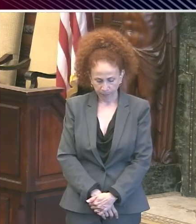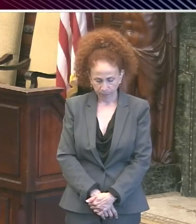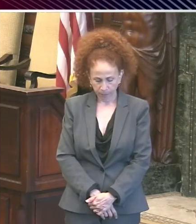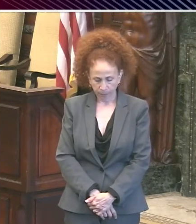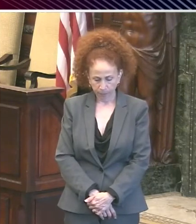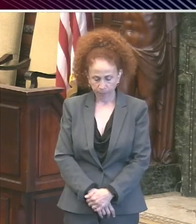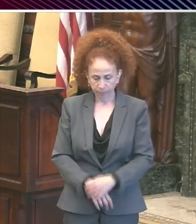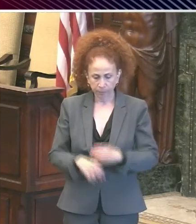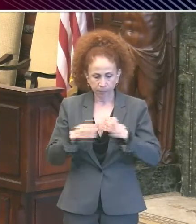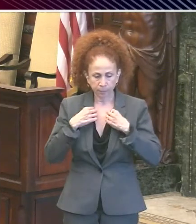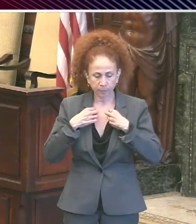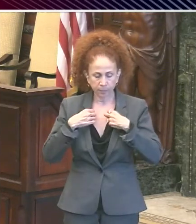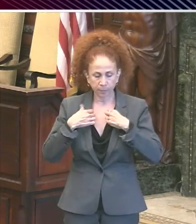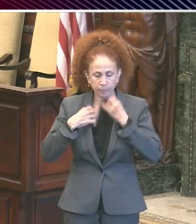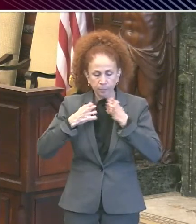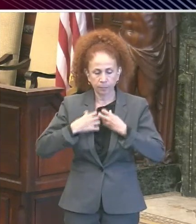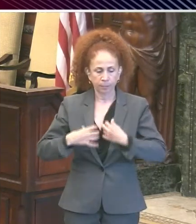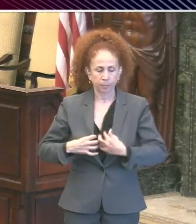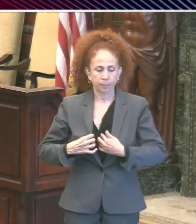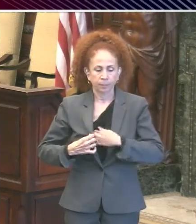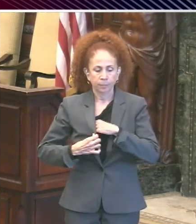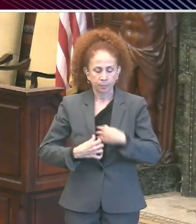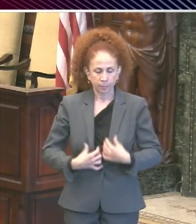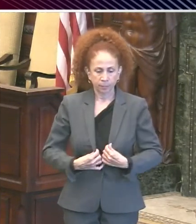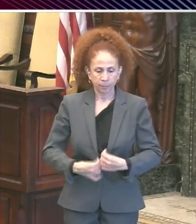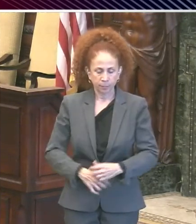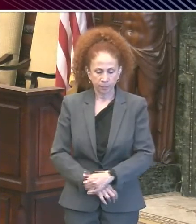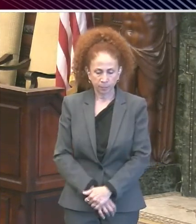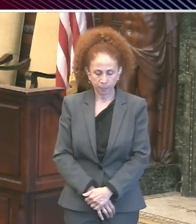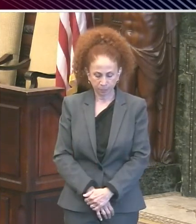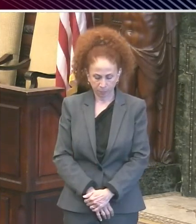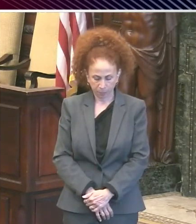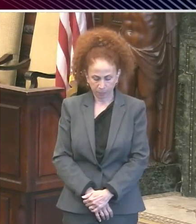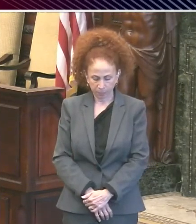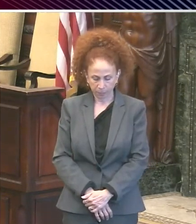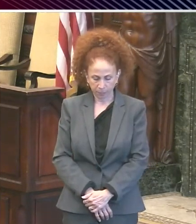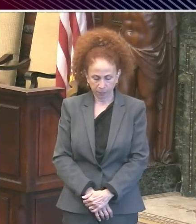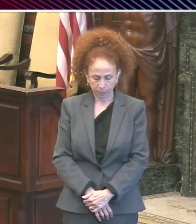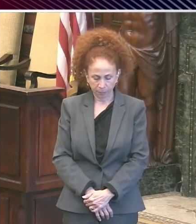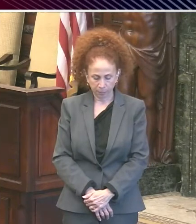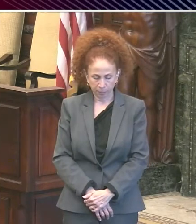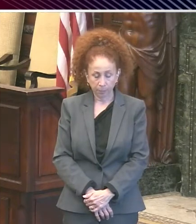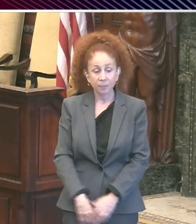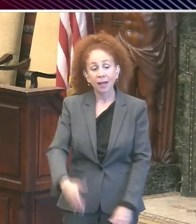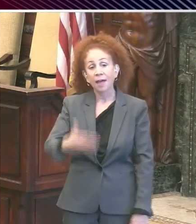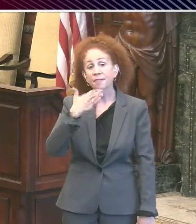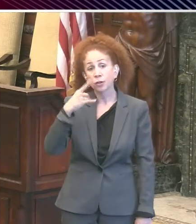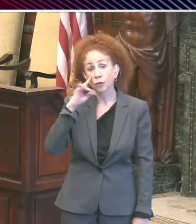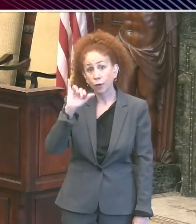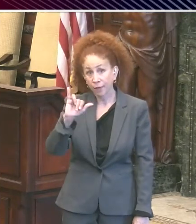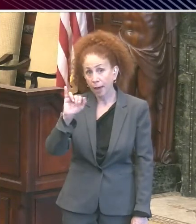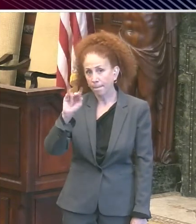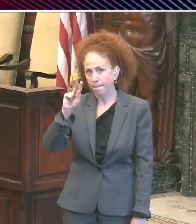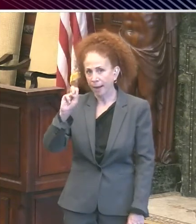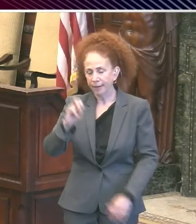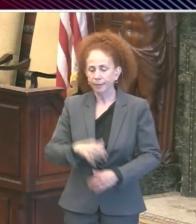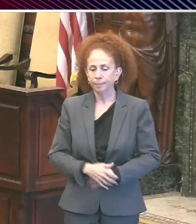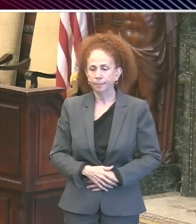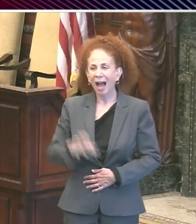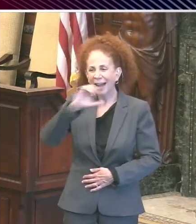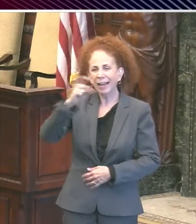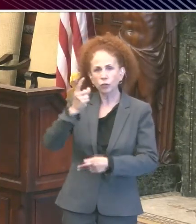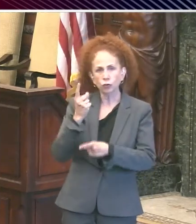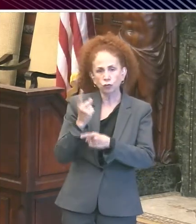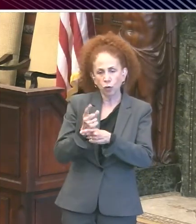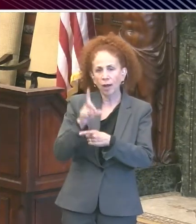You're muted. Yeah, I couldn't unmute myself. Thanks, Kelly. So thank you for that, Mike. I guess you're